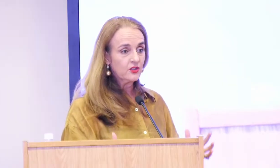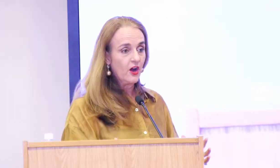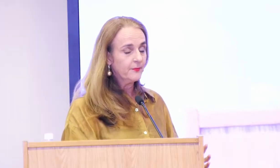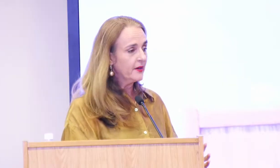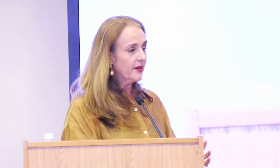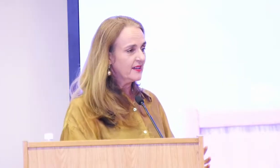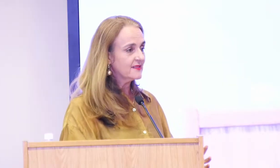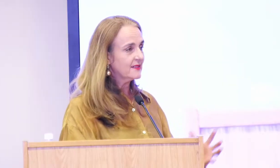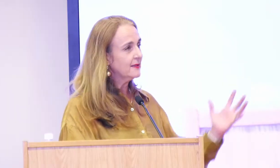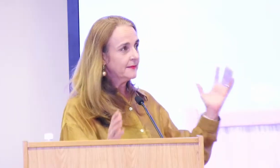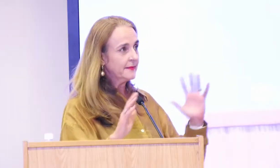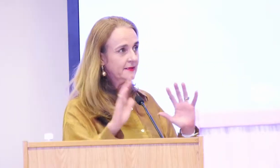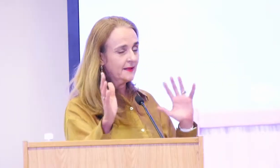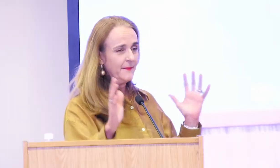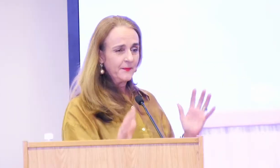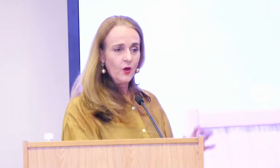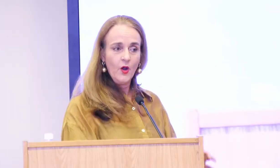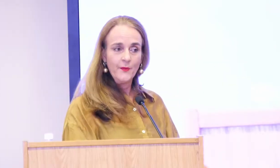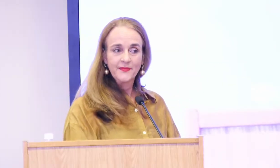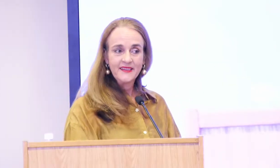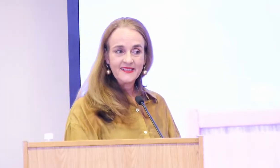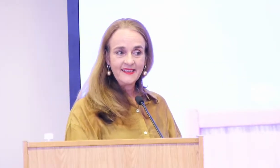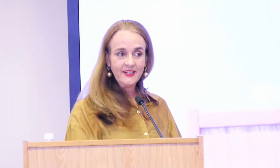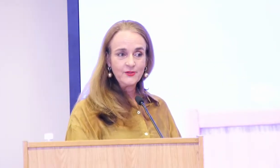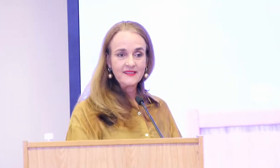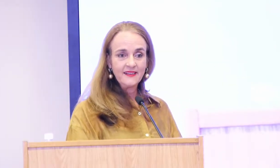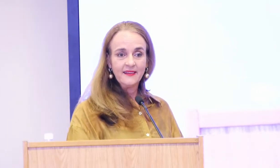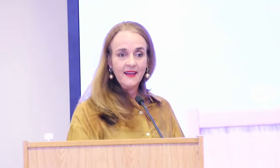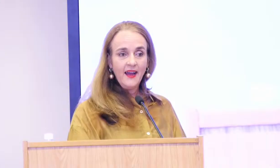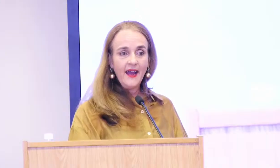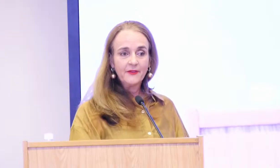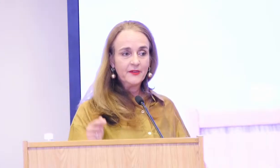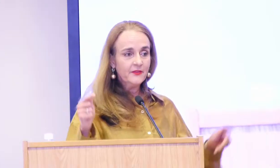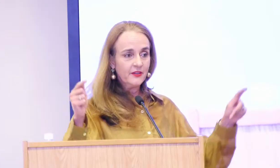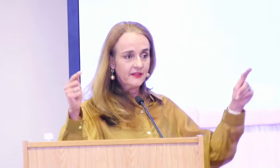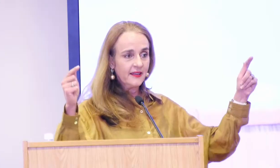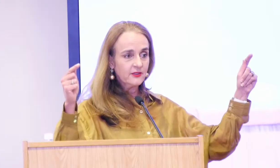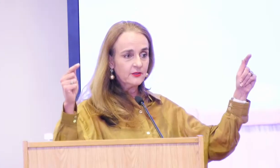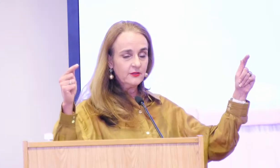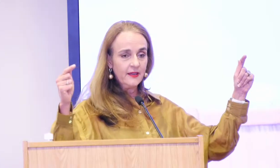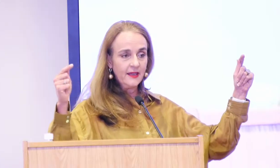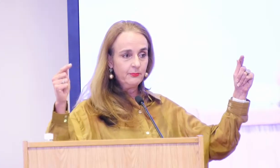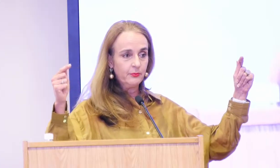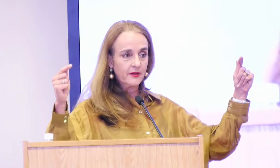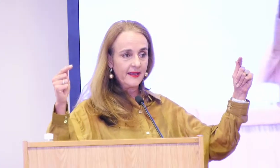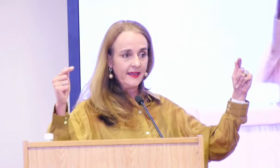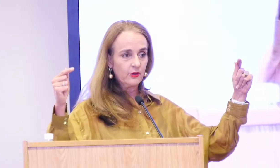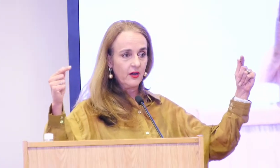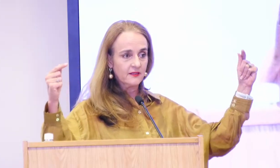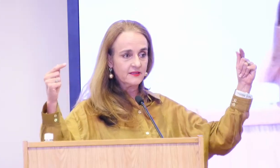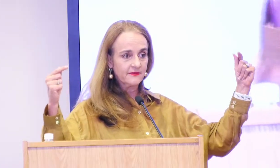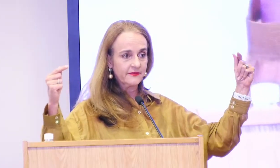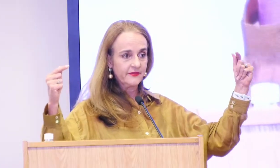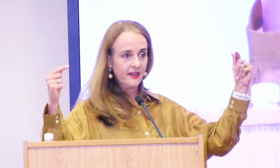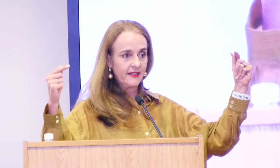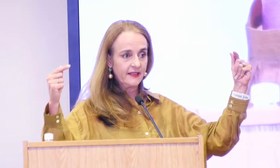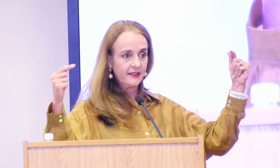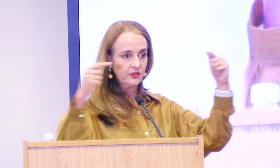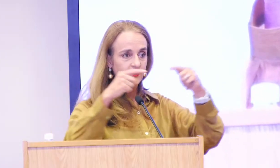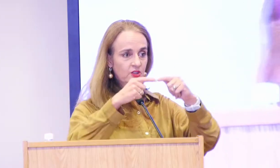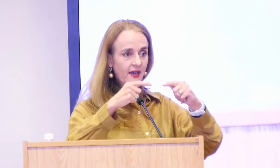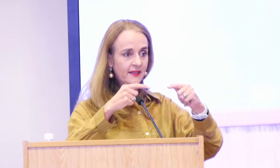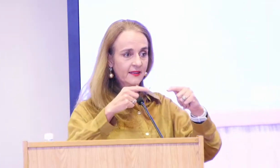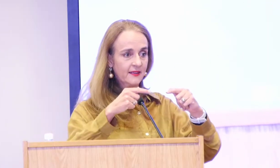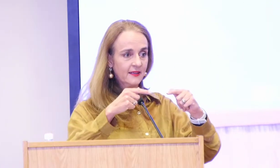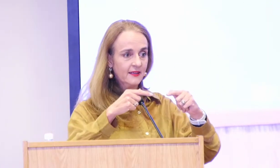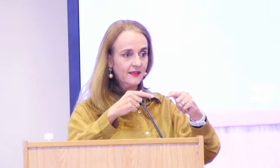Oliver Tambo, I see, yeah, this is interesting. I have never heard that two aircrafts flying into